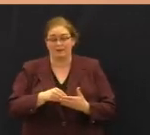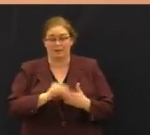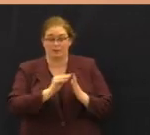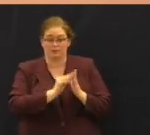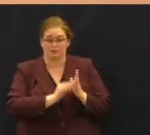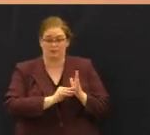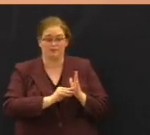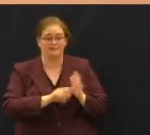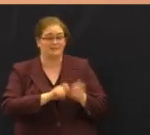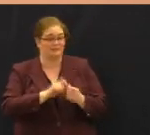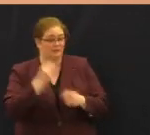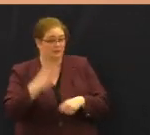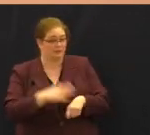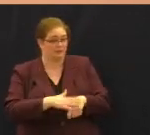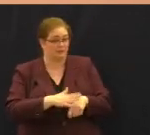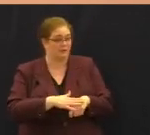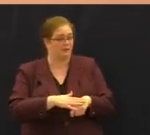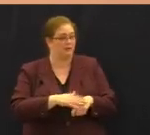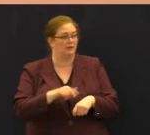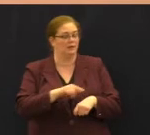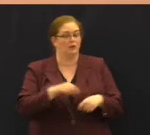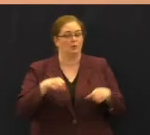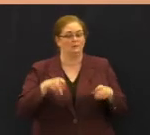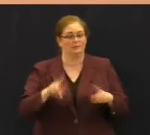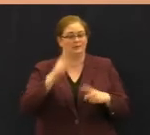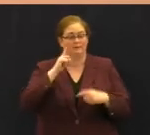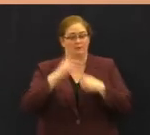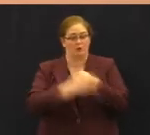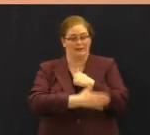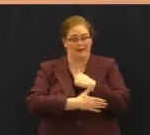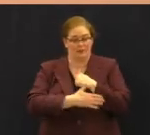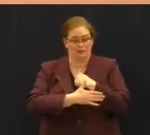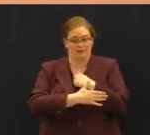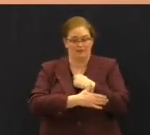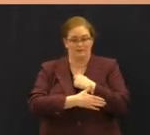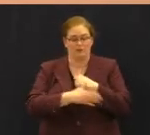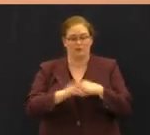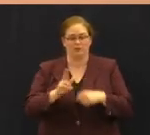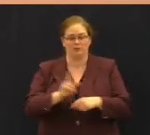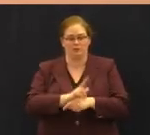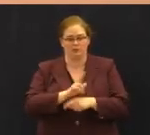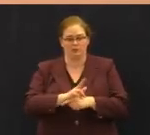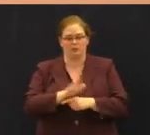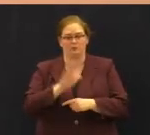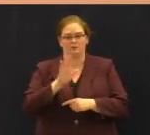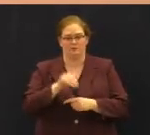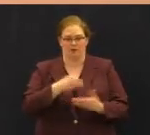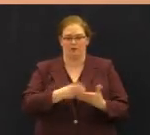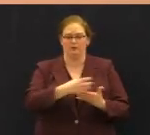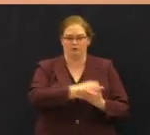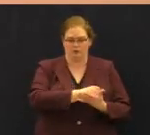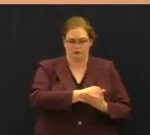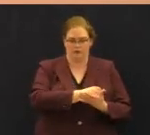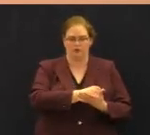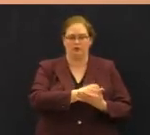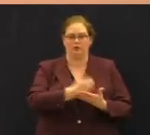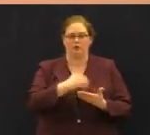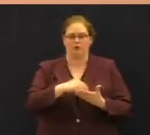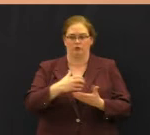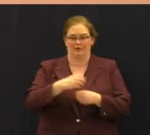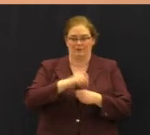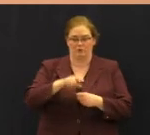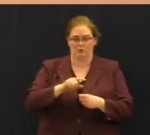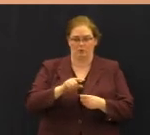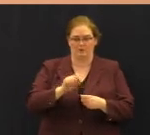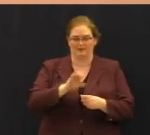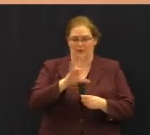particular note is that it was permitted for counties to use by the Treasury to recapture those salaries of